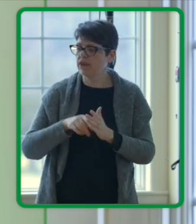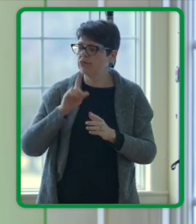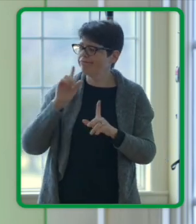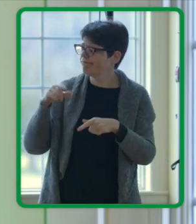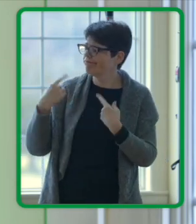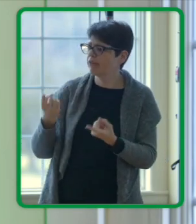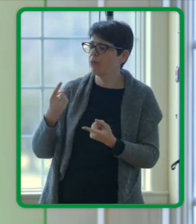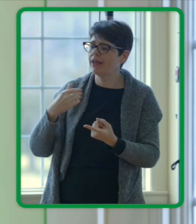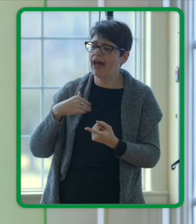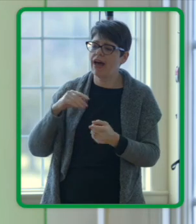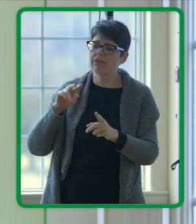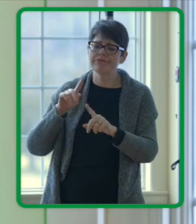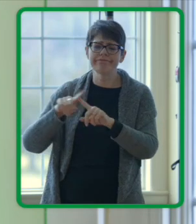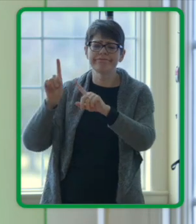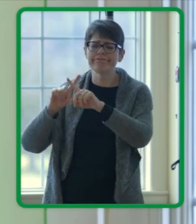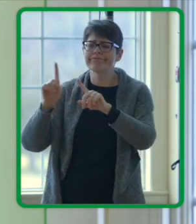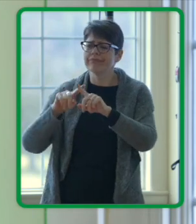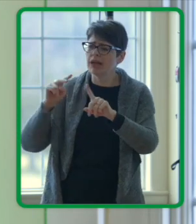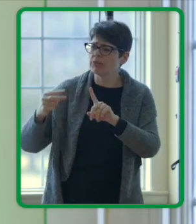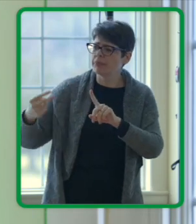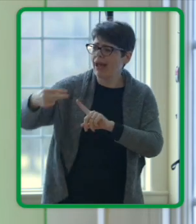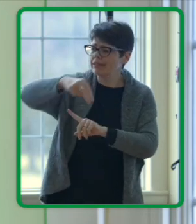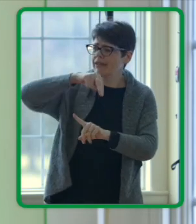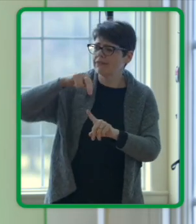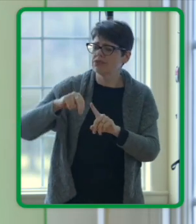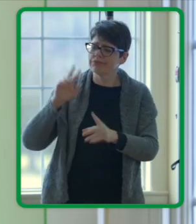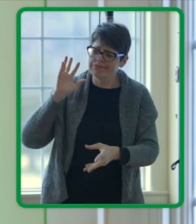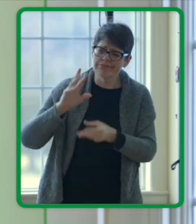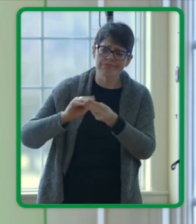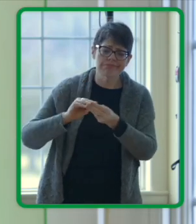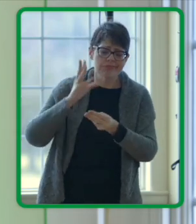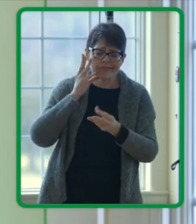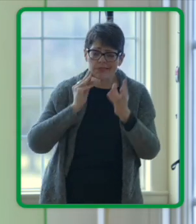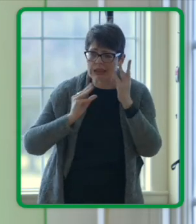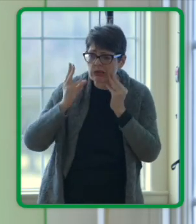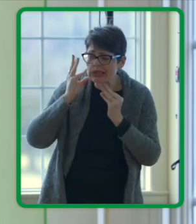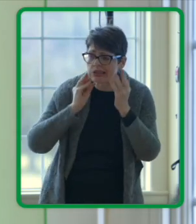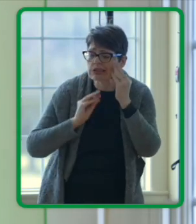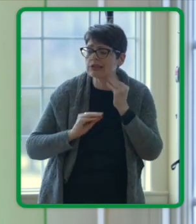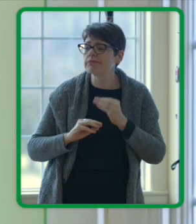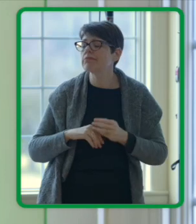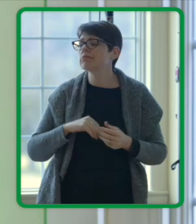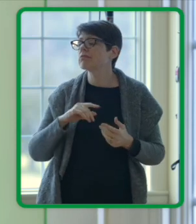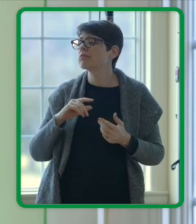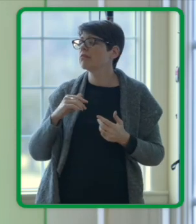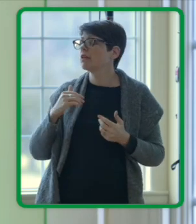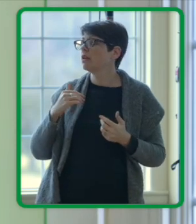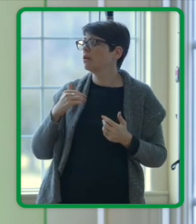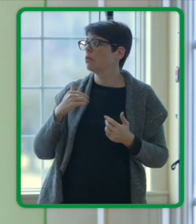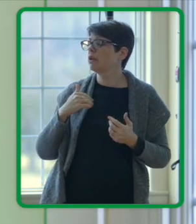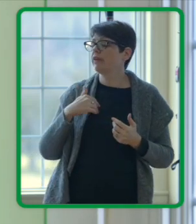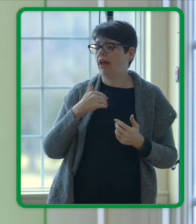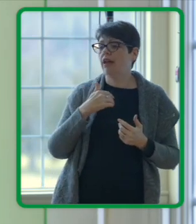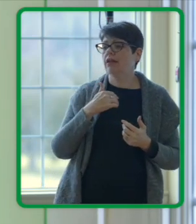We've got such different perspectives, such amazing experience, and we've had members. Brett on the